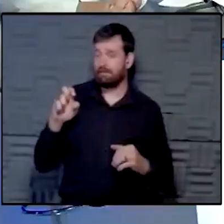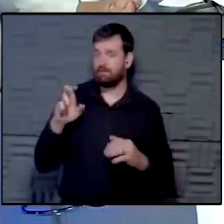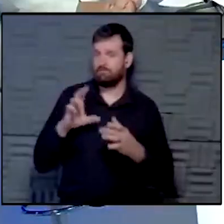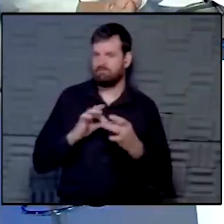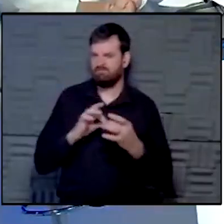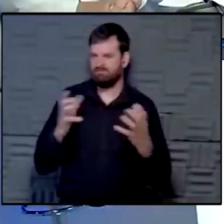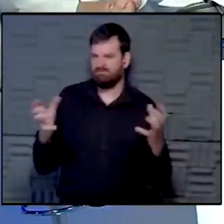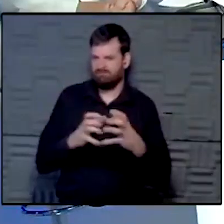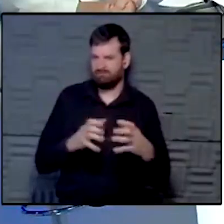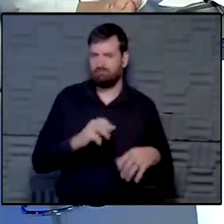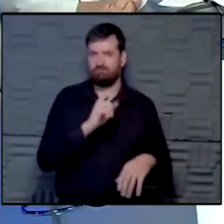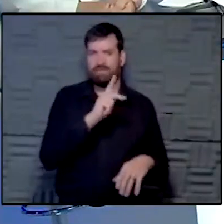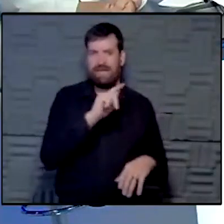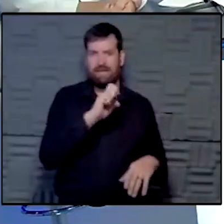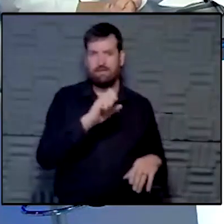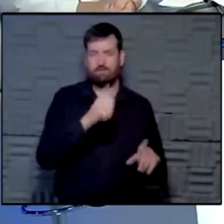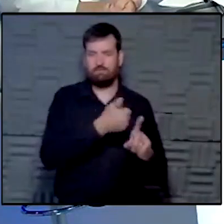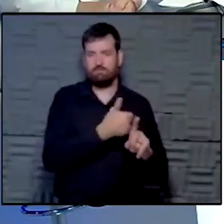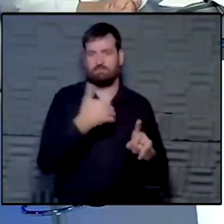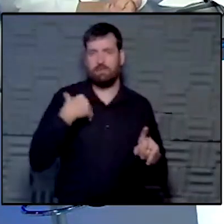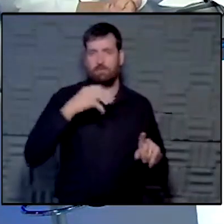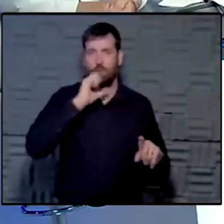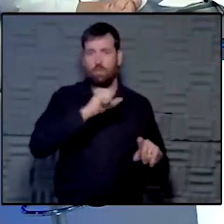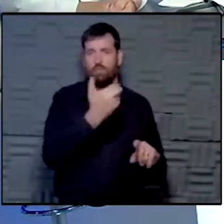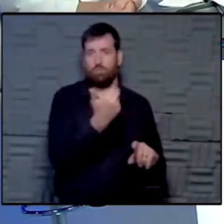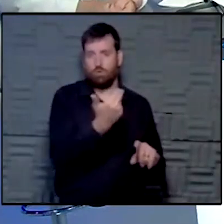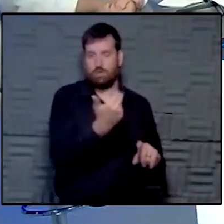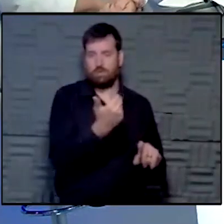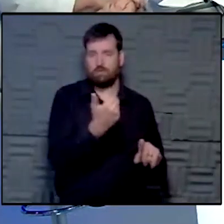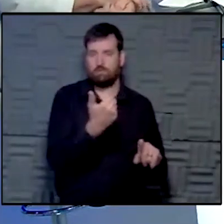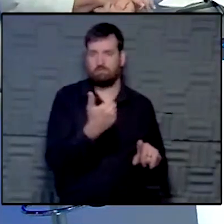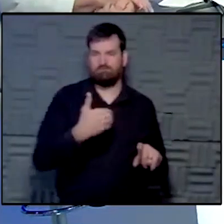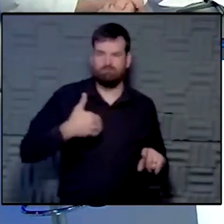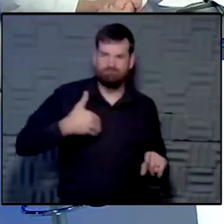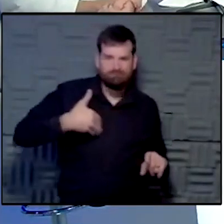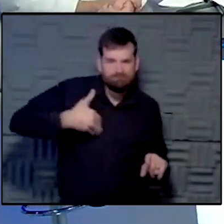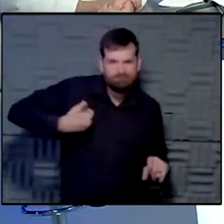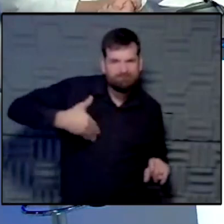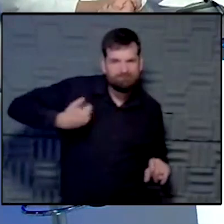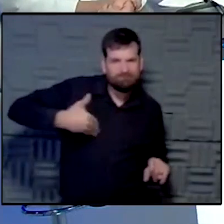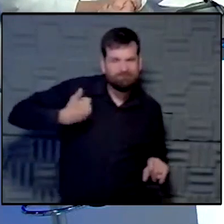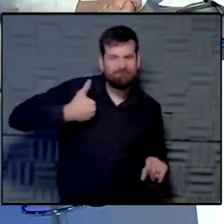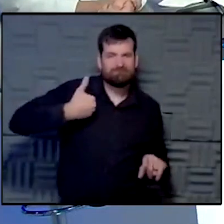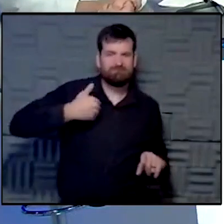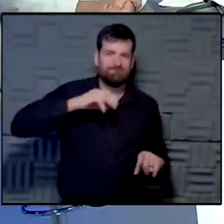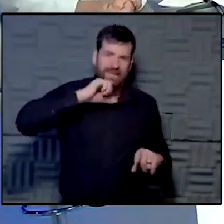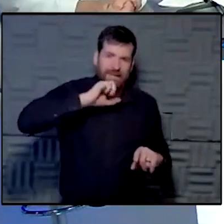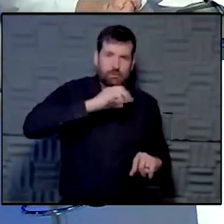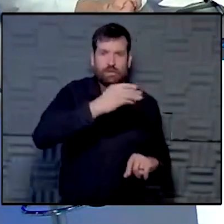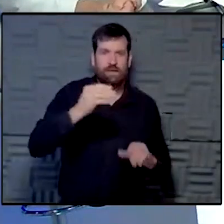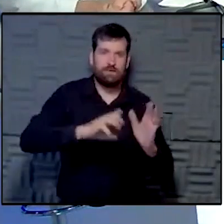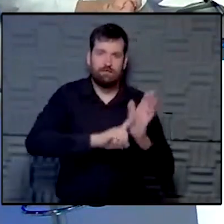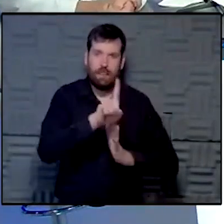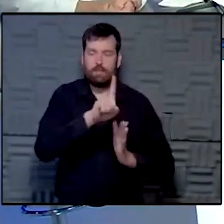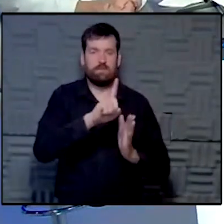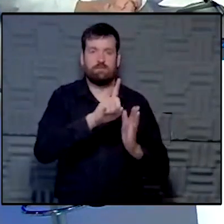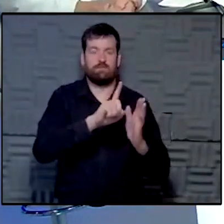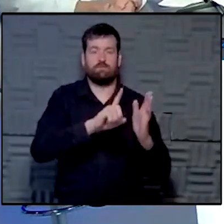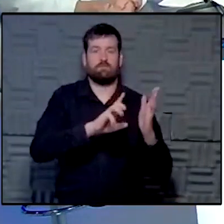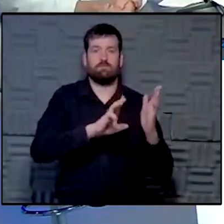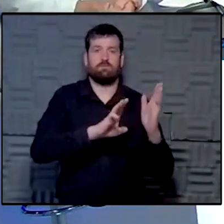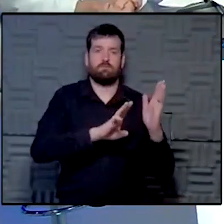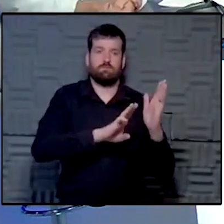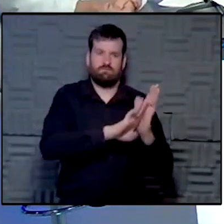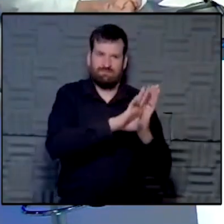their questions together. Kate has a 13-year-old who is much smaller in age and development, height, everything, than